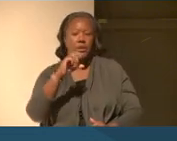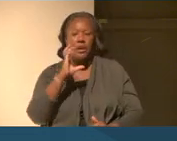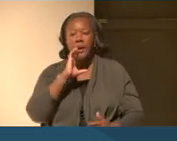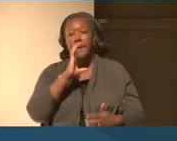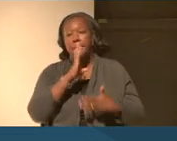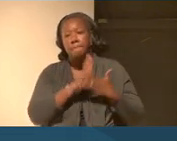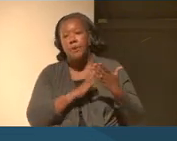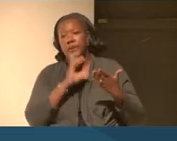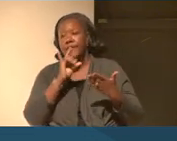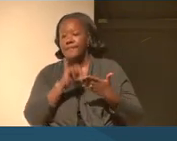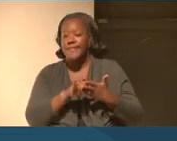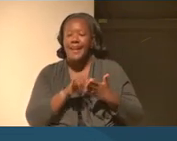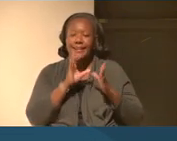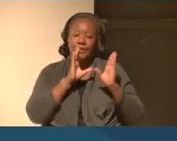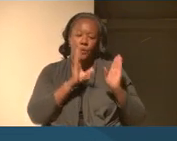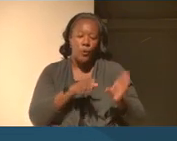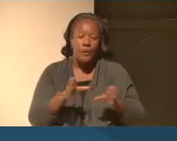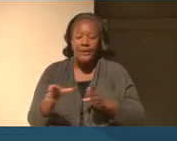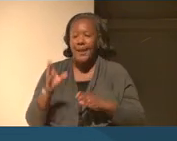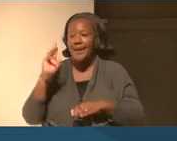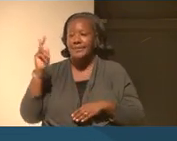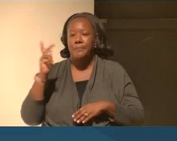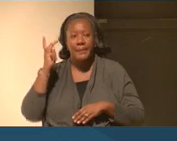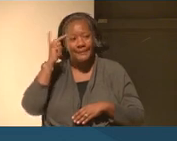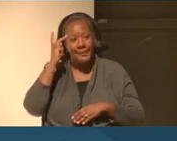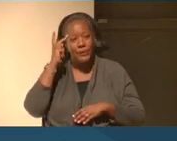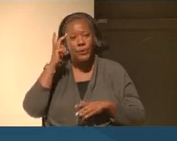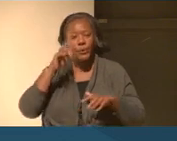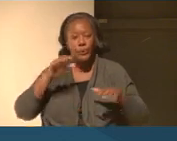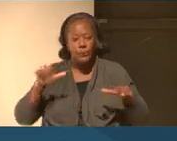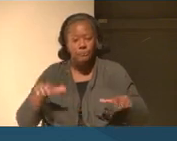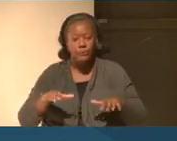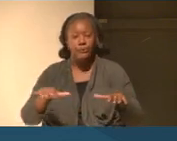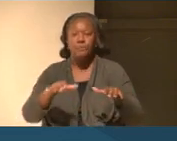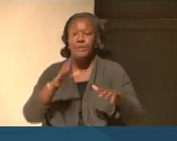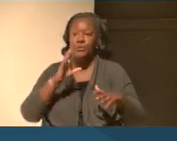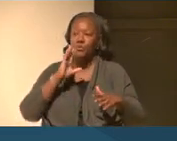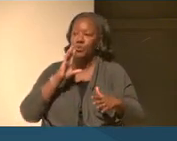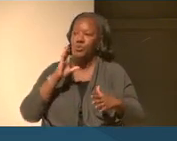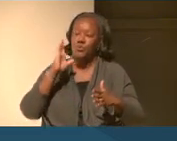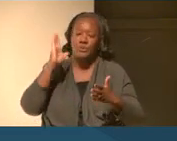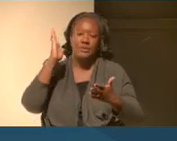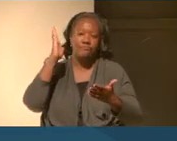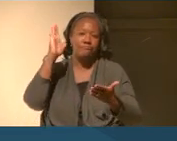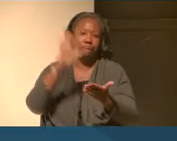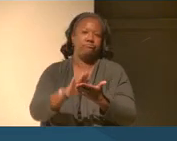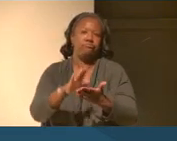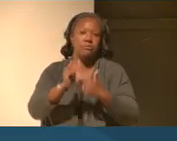of an organized political movement to stop progress on fighting climate change.